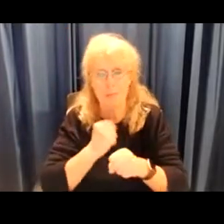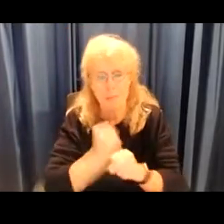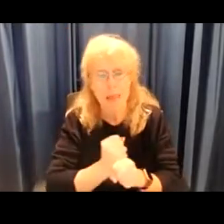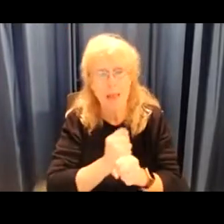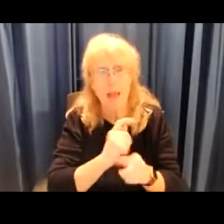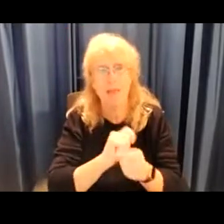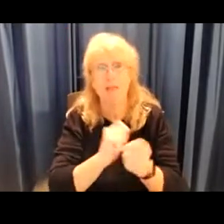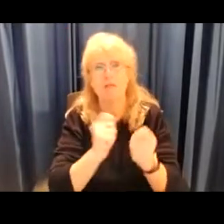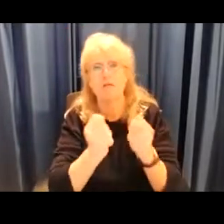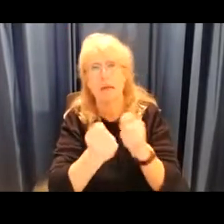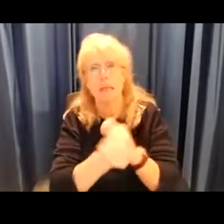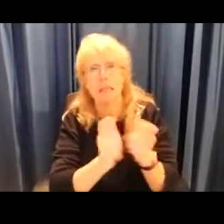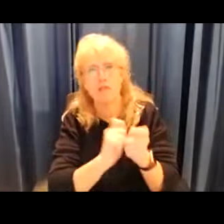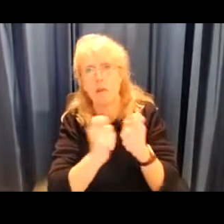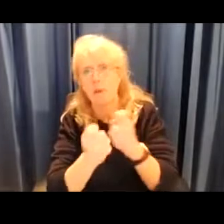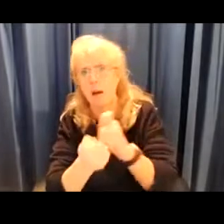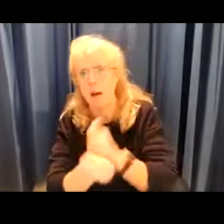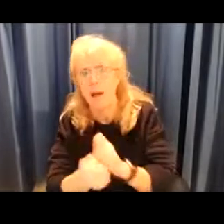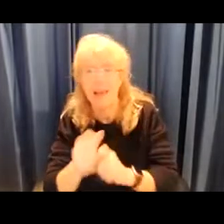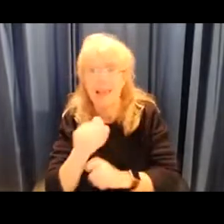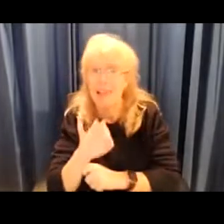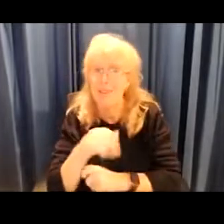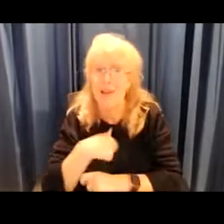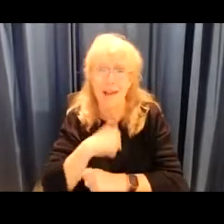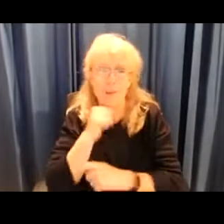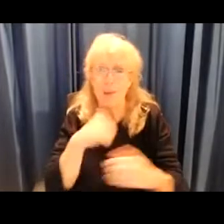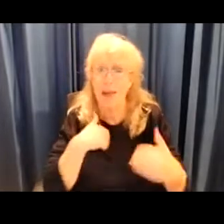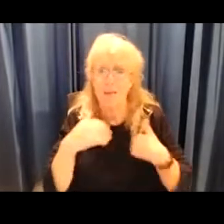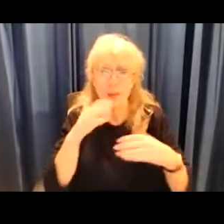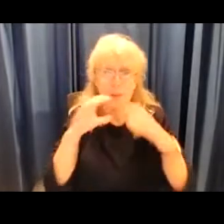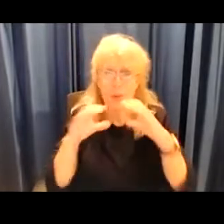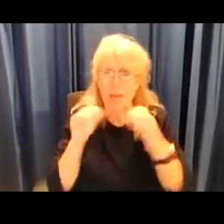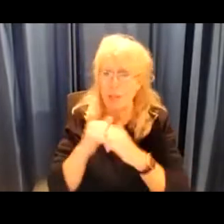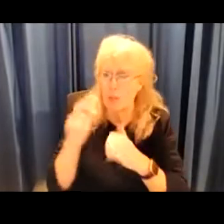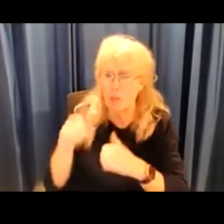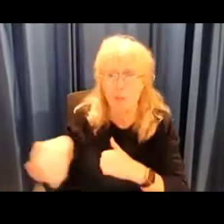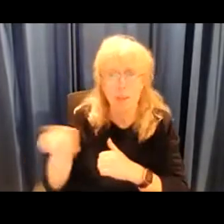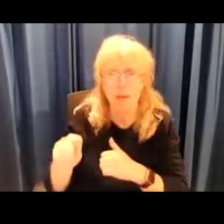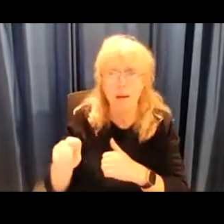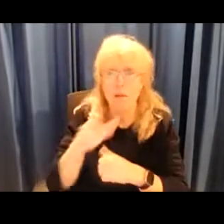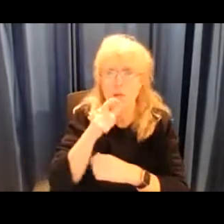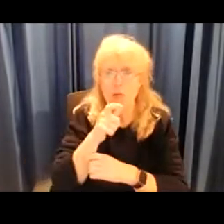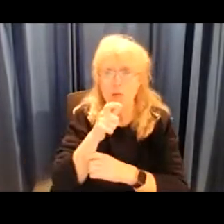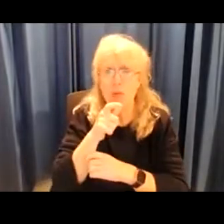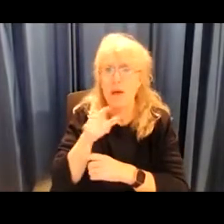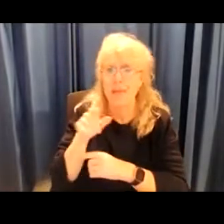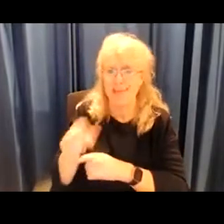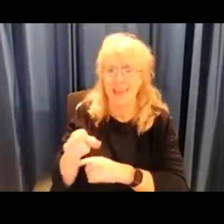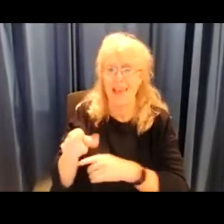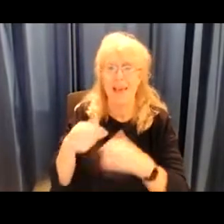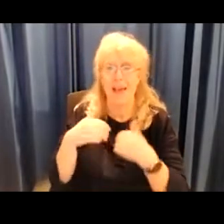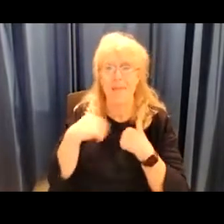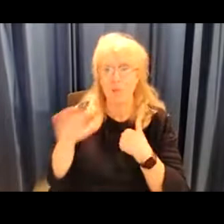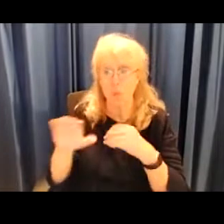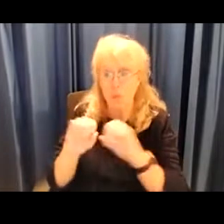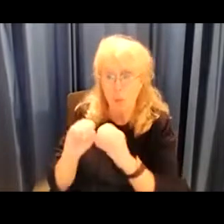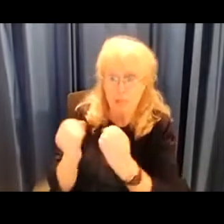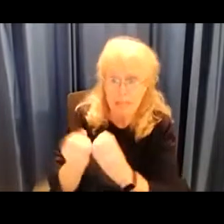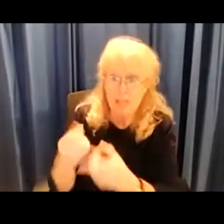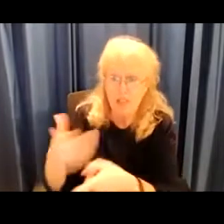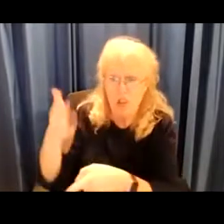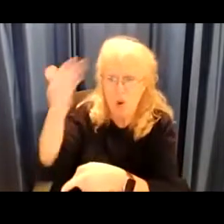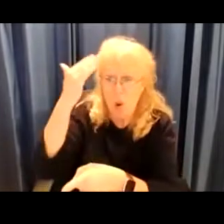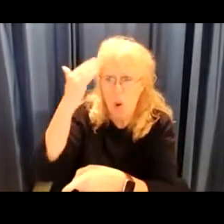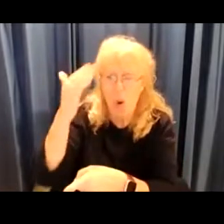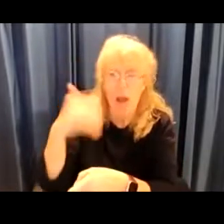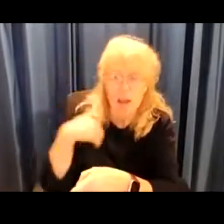if I don't have communication with folks and organizations that do have ideas and know